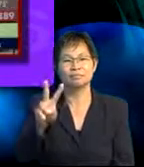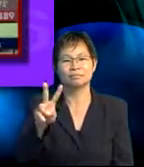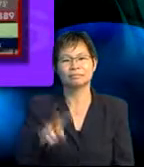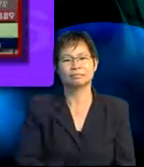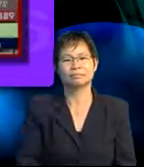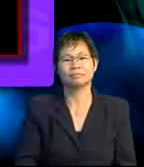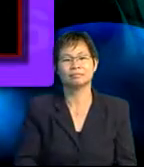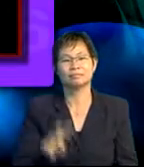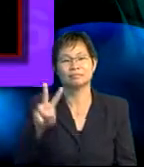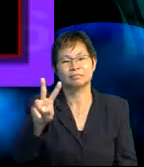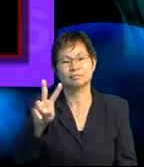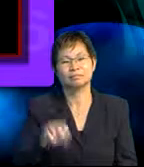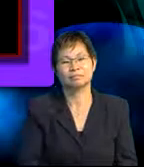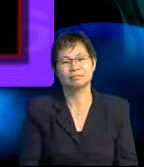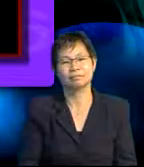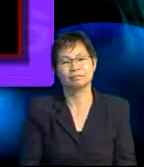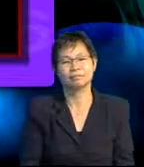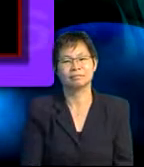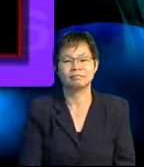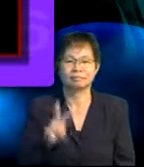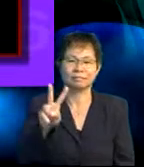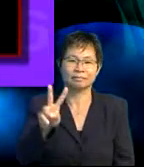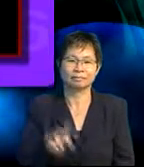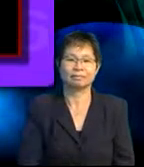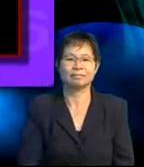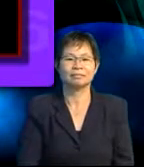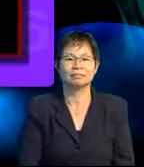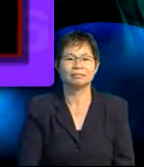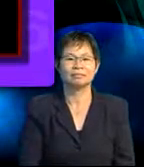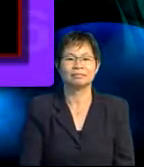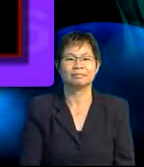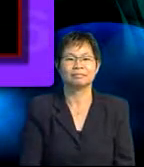two, two, two,